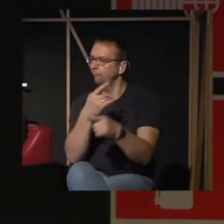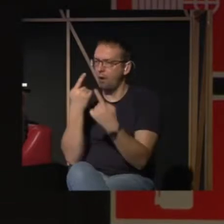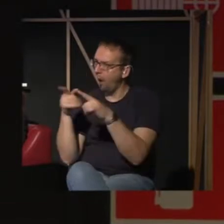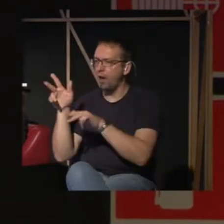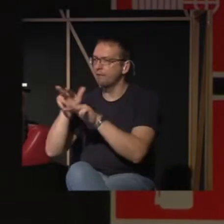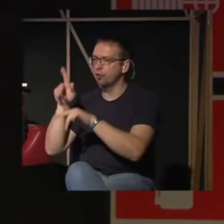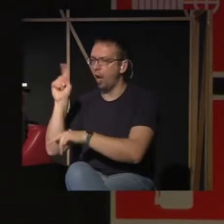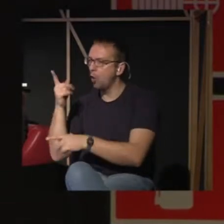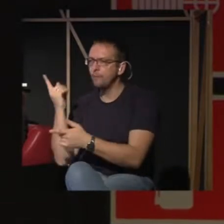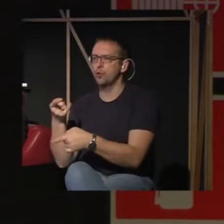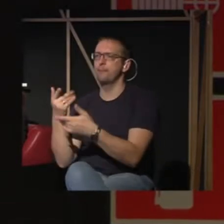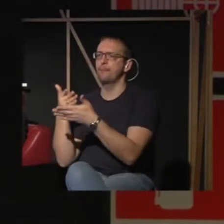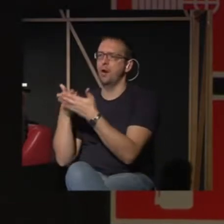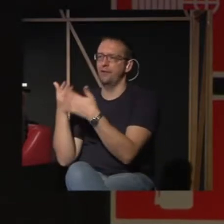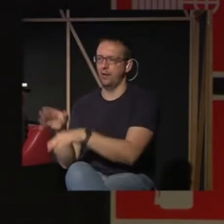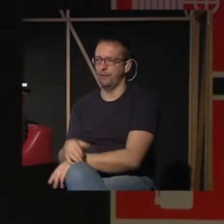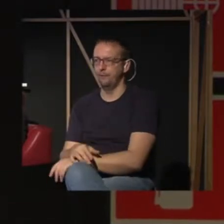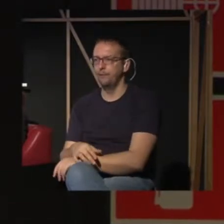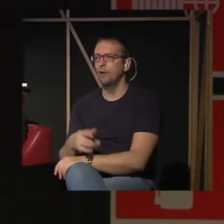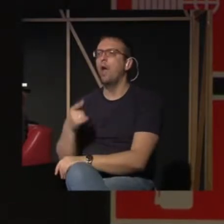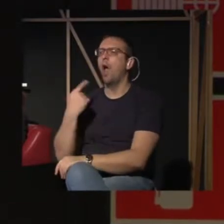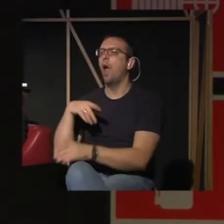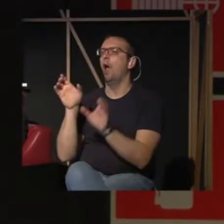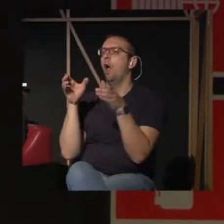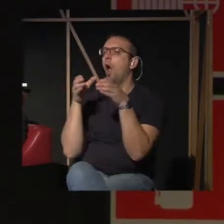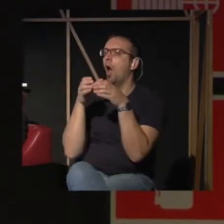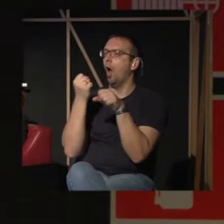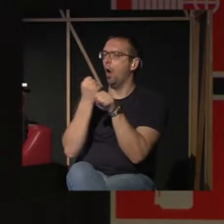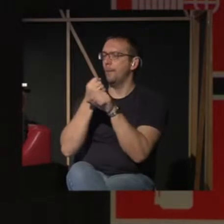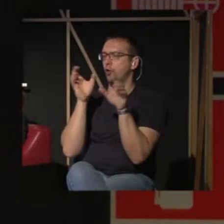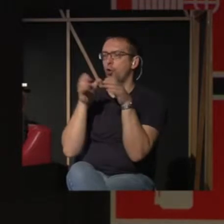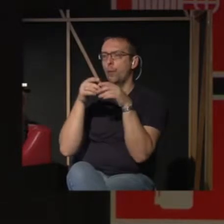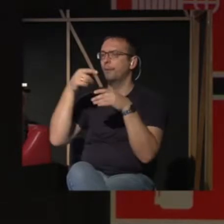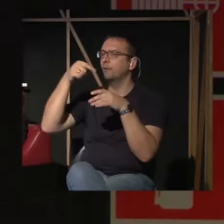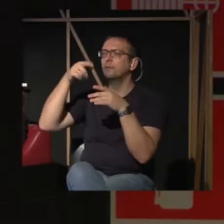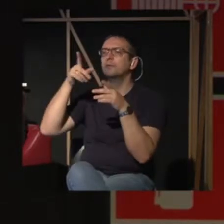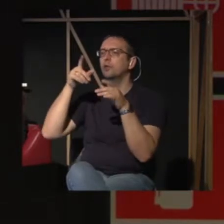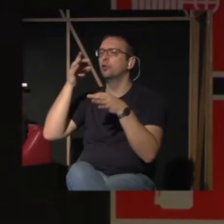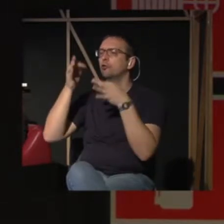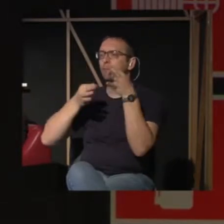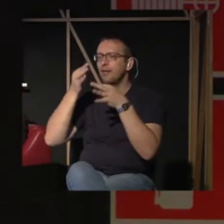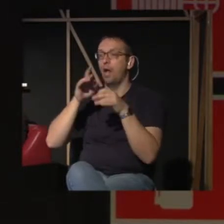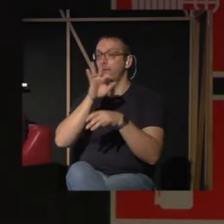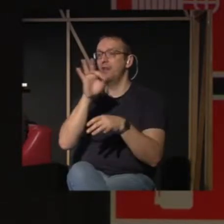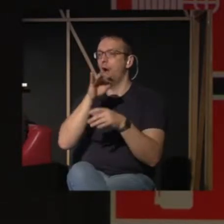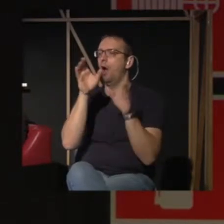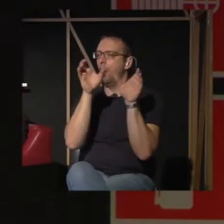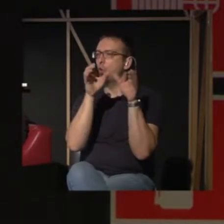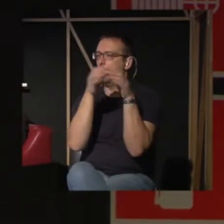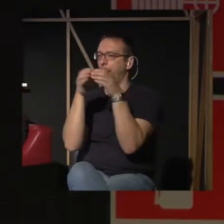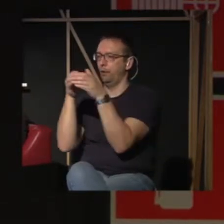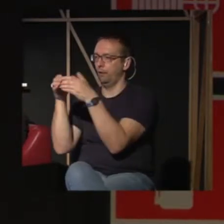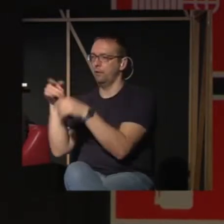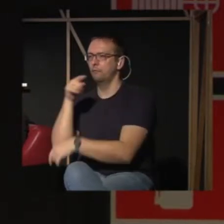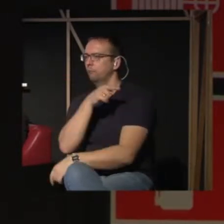internal working groups within FIFA and the LOC to focus on this topic. We had, as I mentioned,